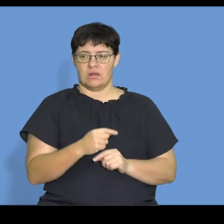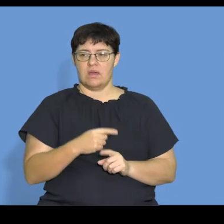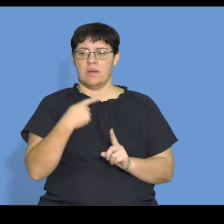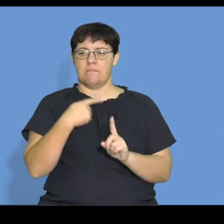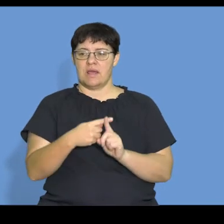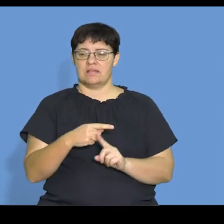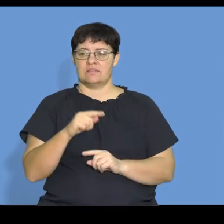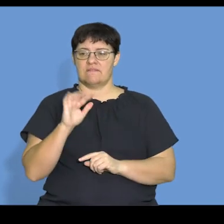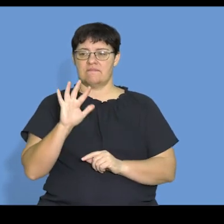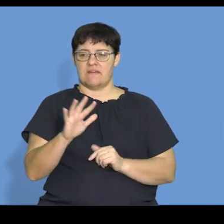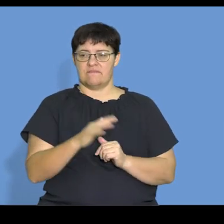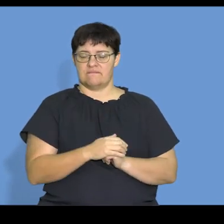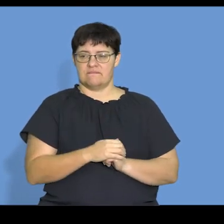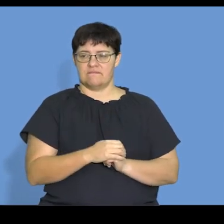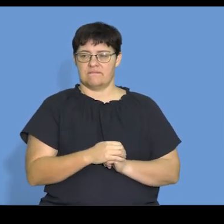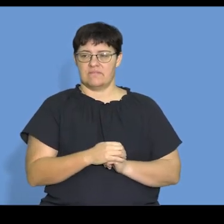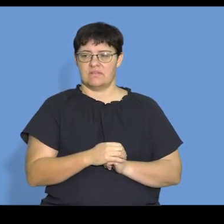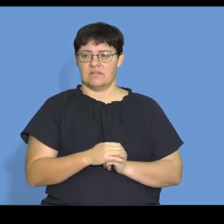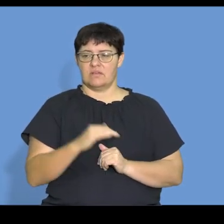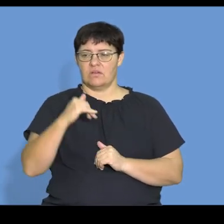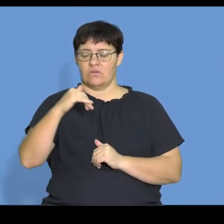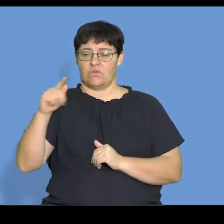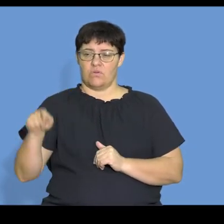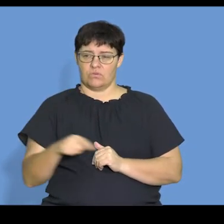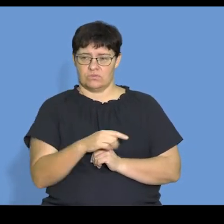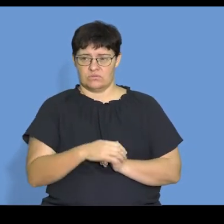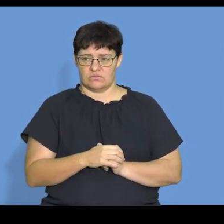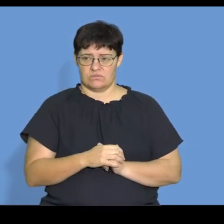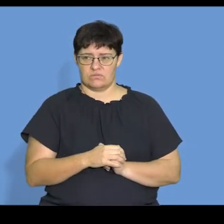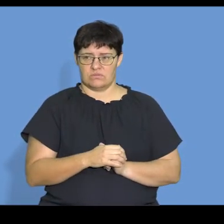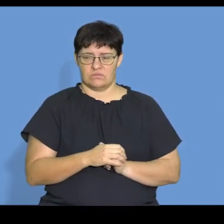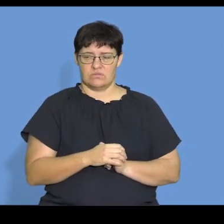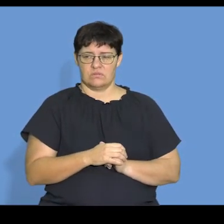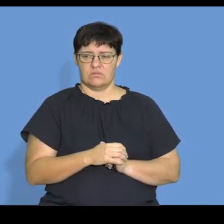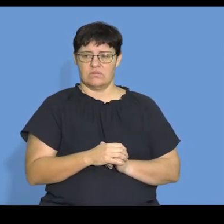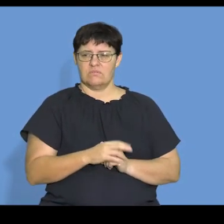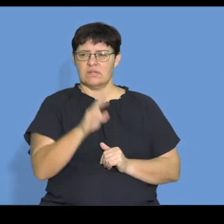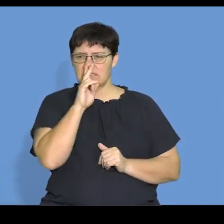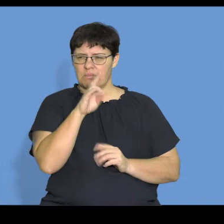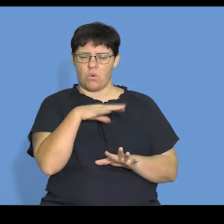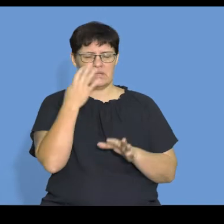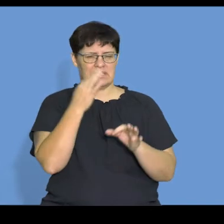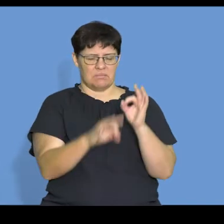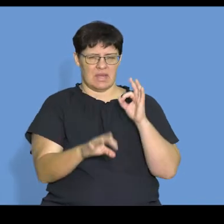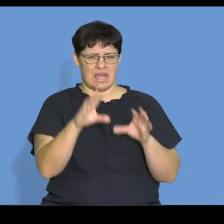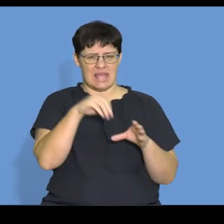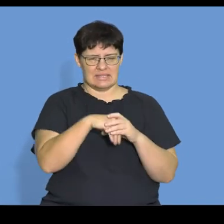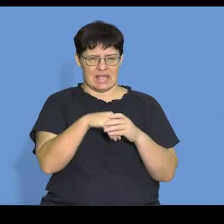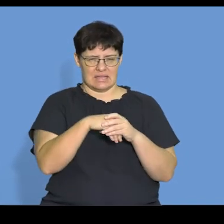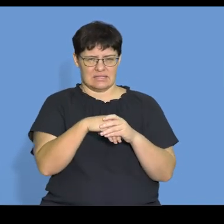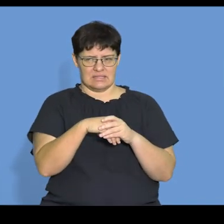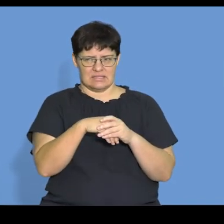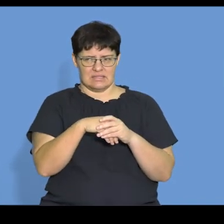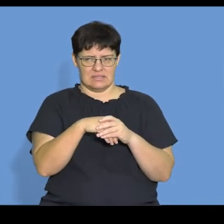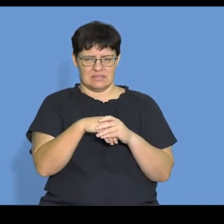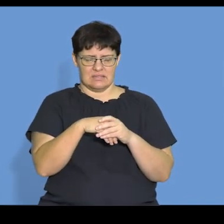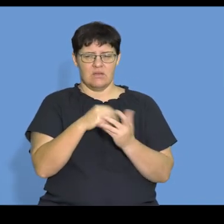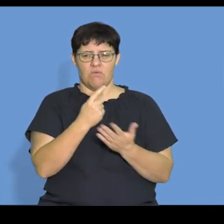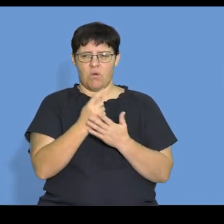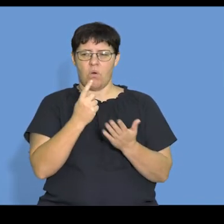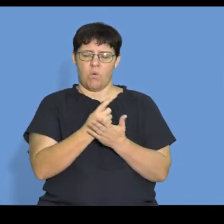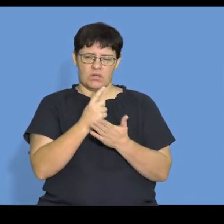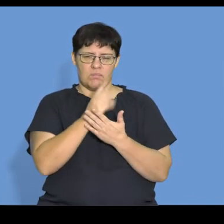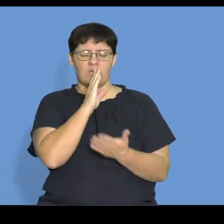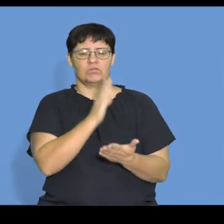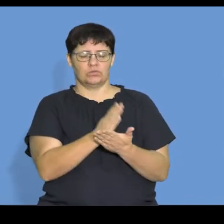there. Close that bracket. And then you will need to simplify inside the bracket because remember, you always need to make